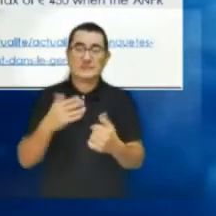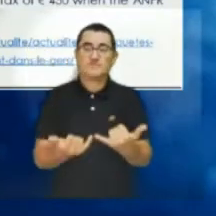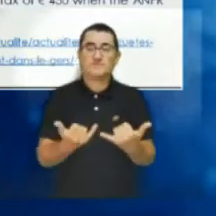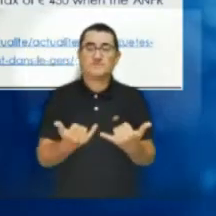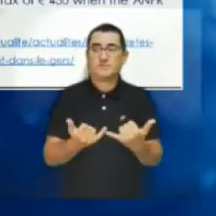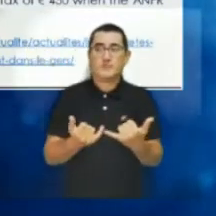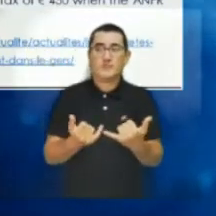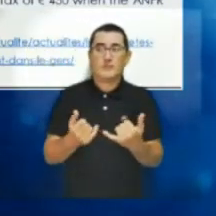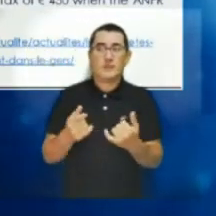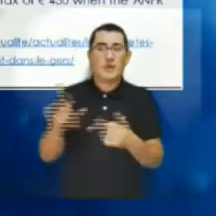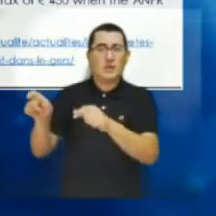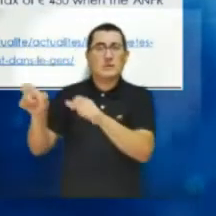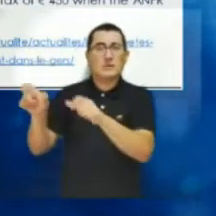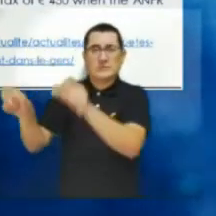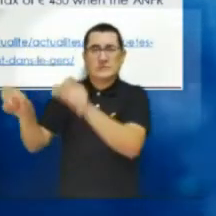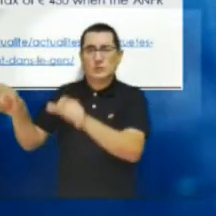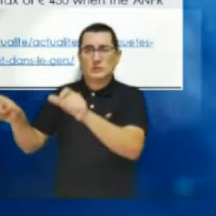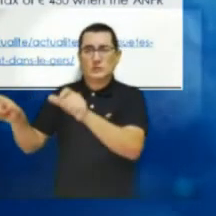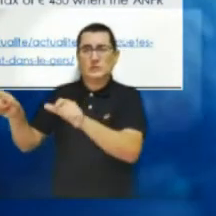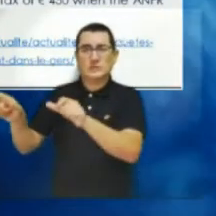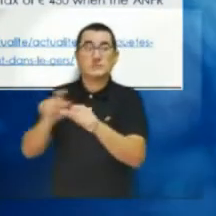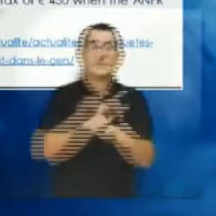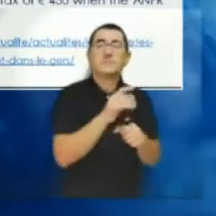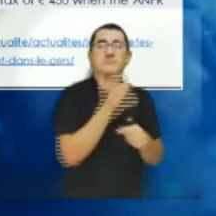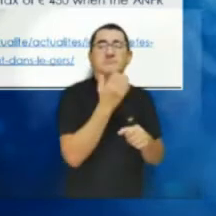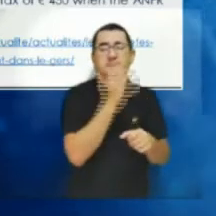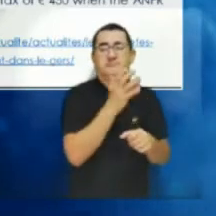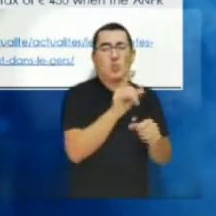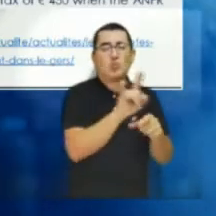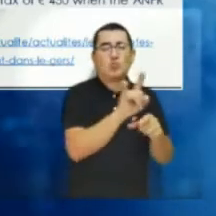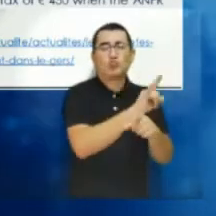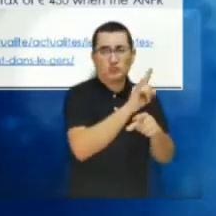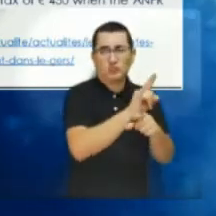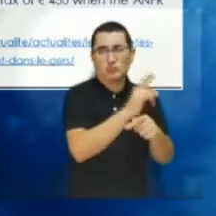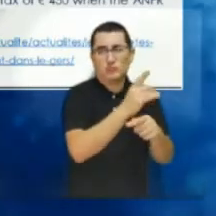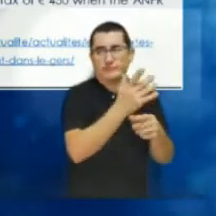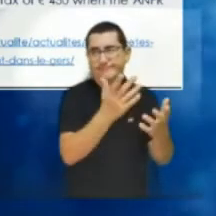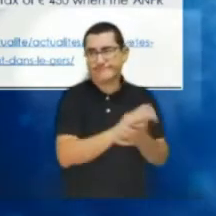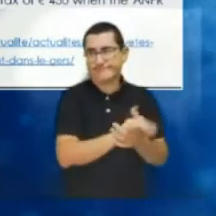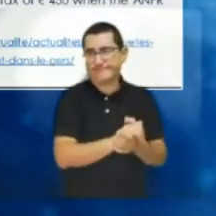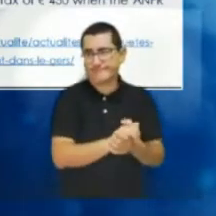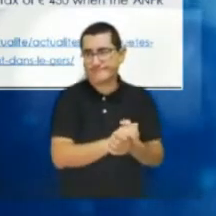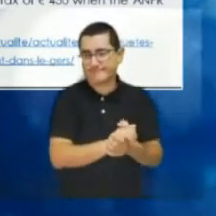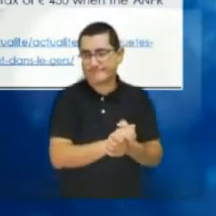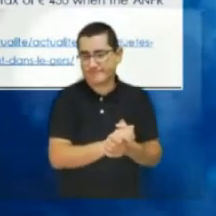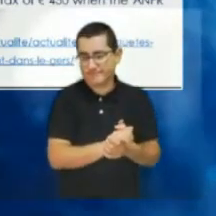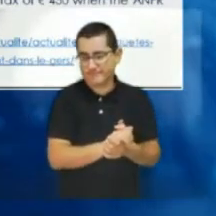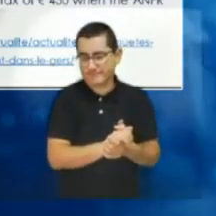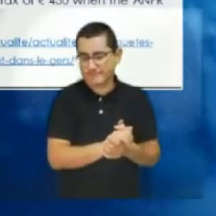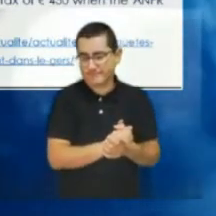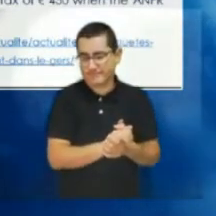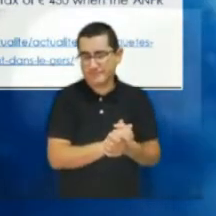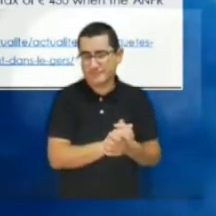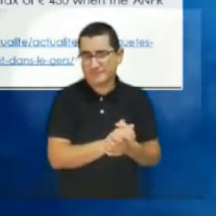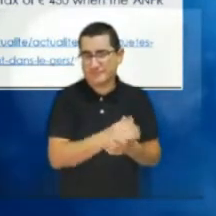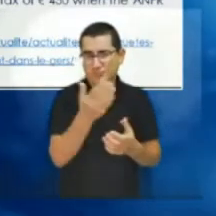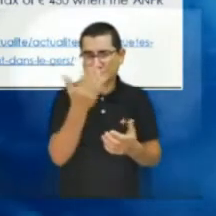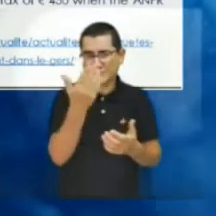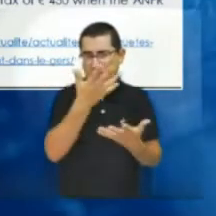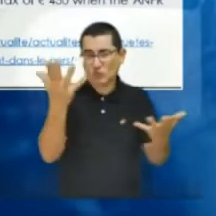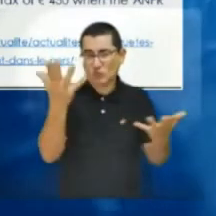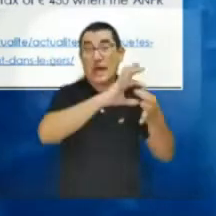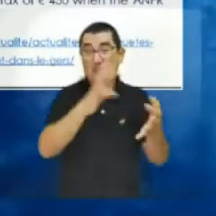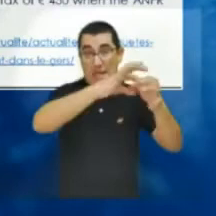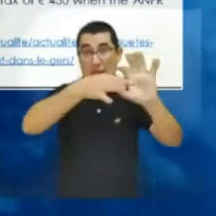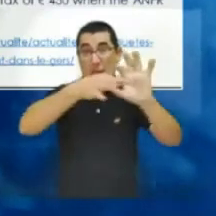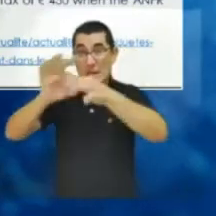authorization of operators. It's a big issue, a lot of cases of interference. And I don't know if in your